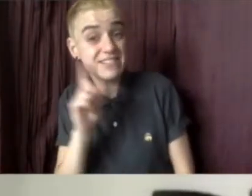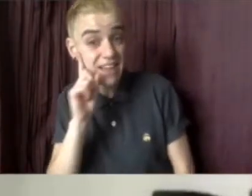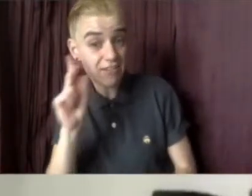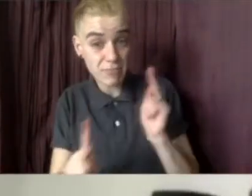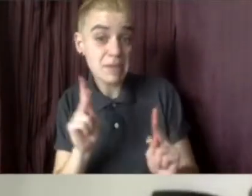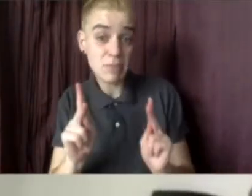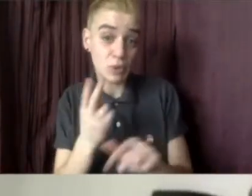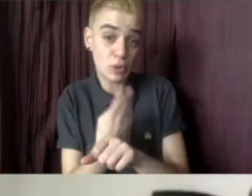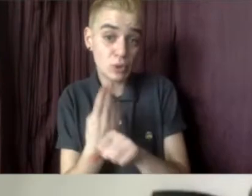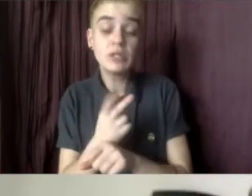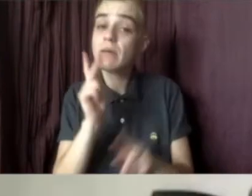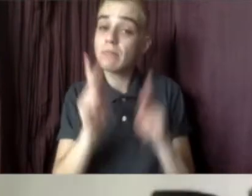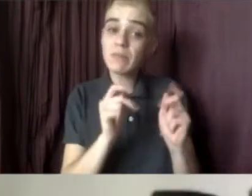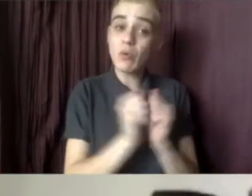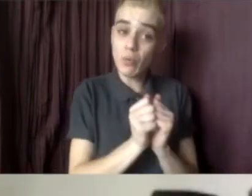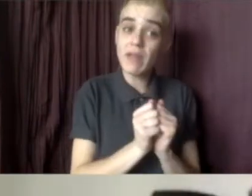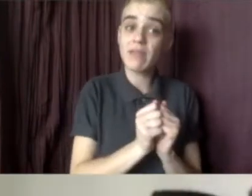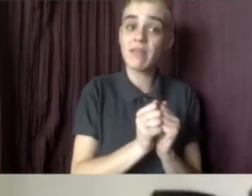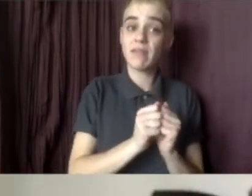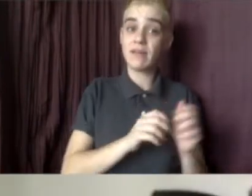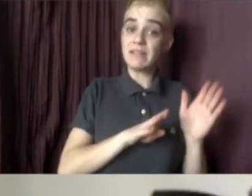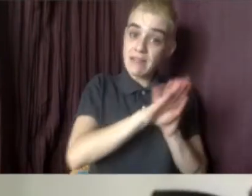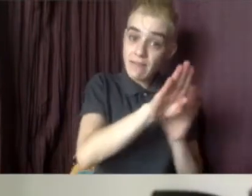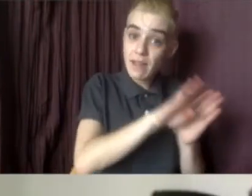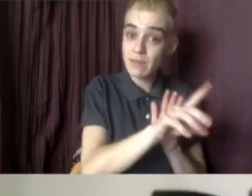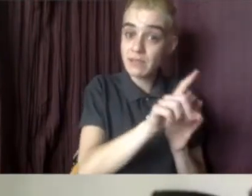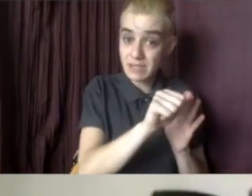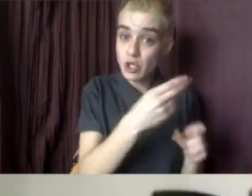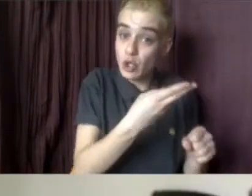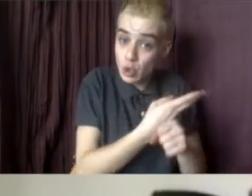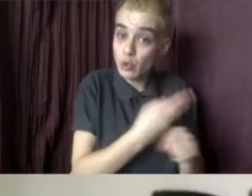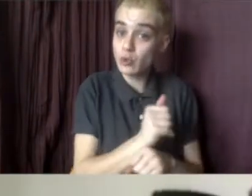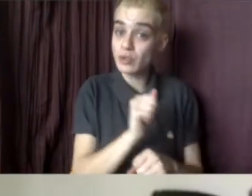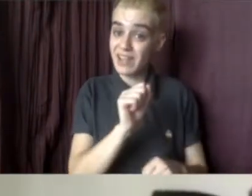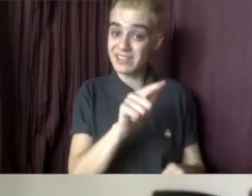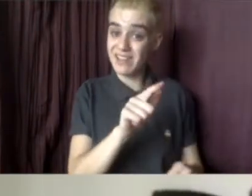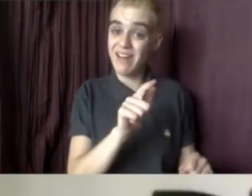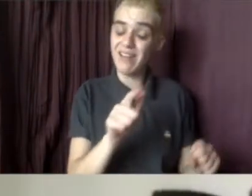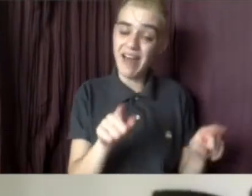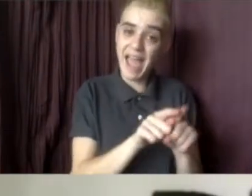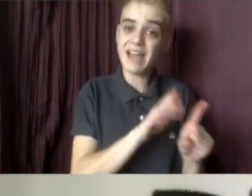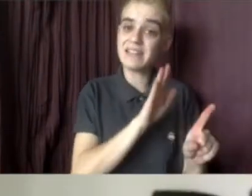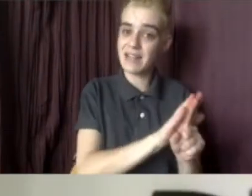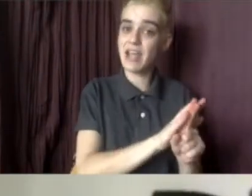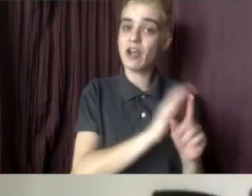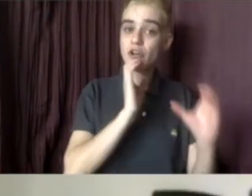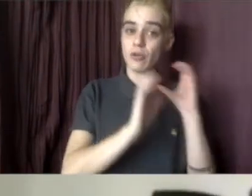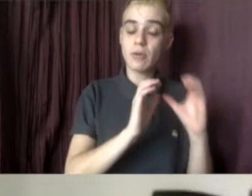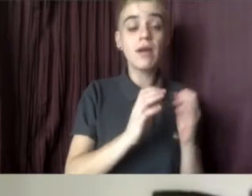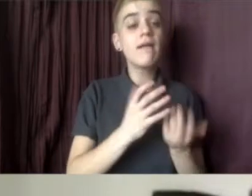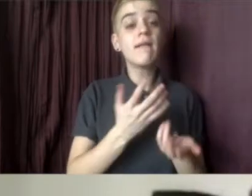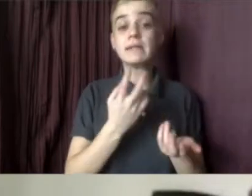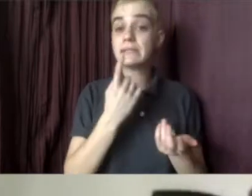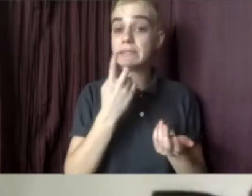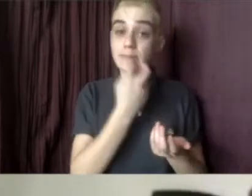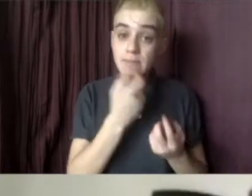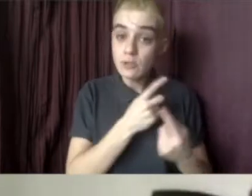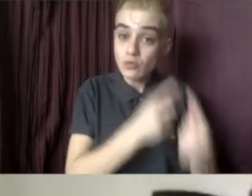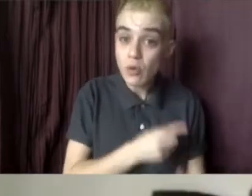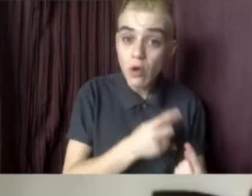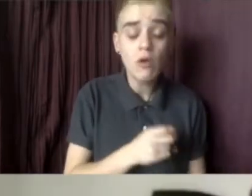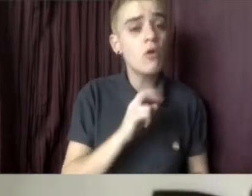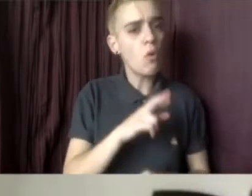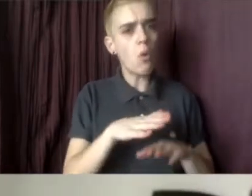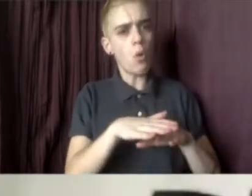them. So those are the issues. How do you fix that? Well, through our great coalition work. That's how I know Sister Quincy, right, and